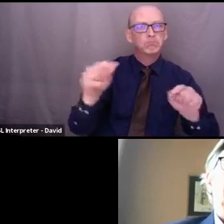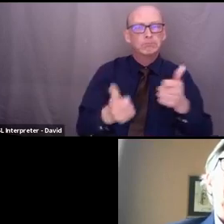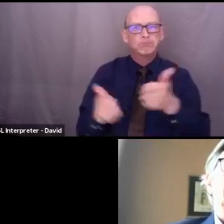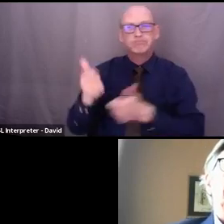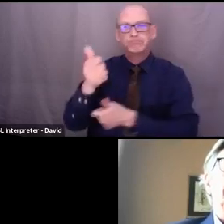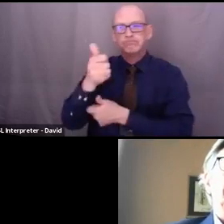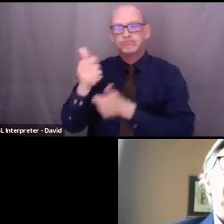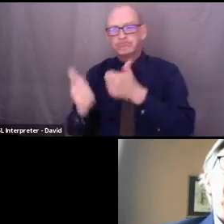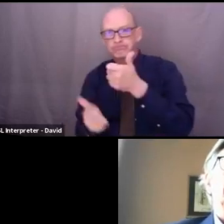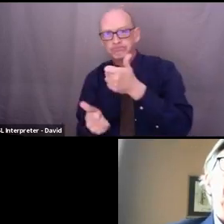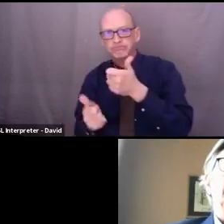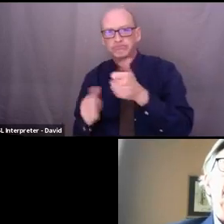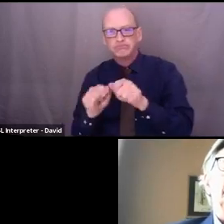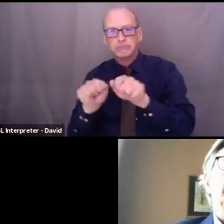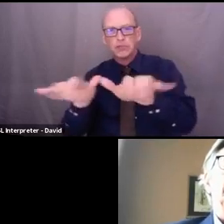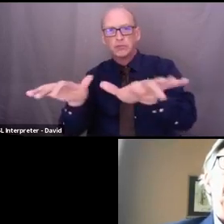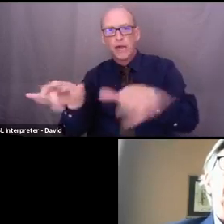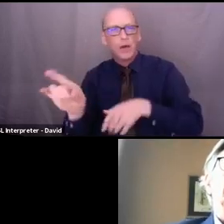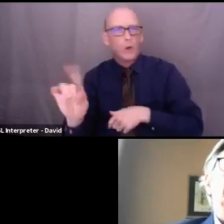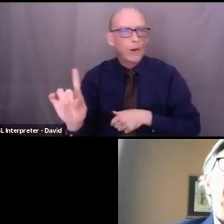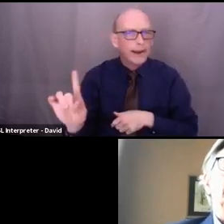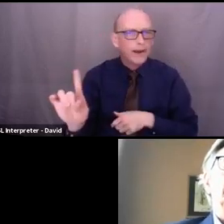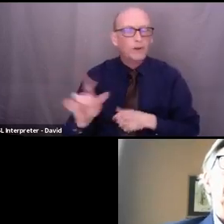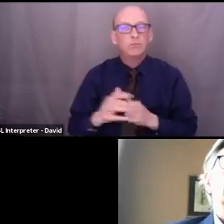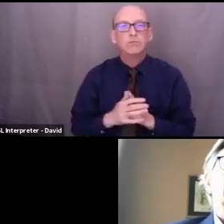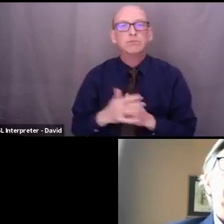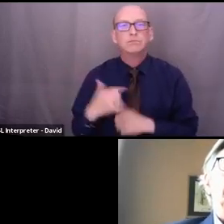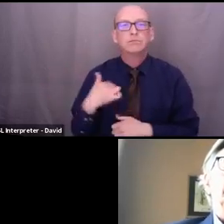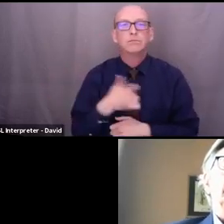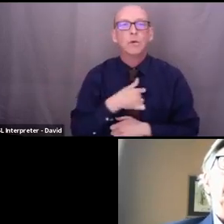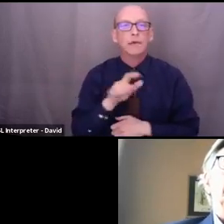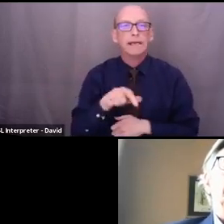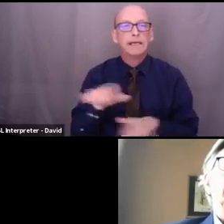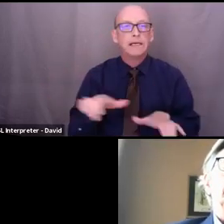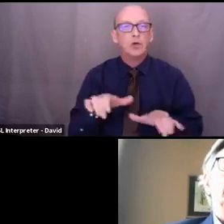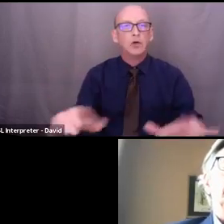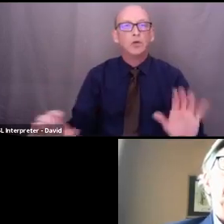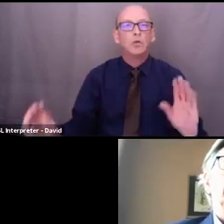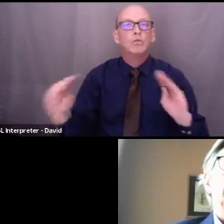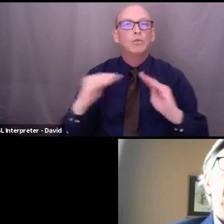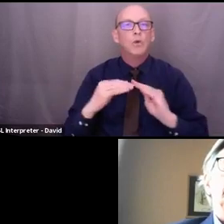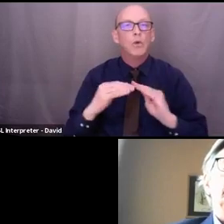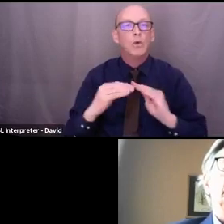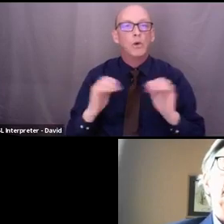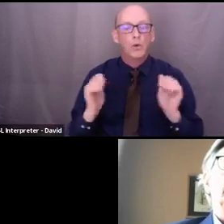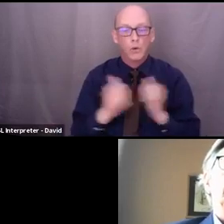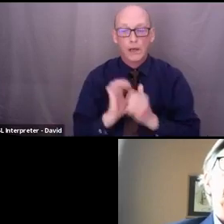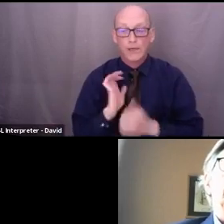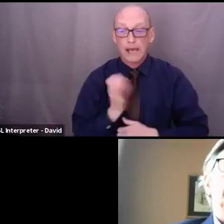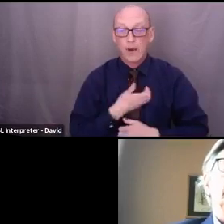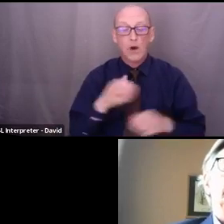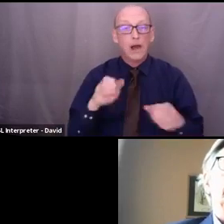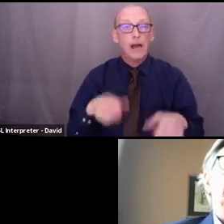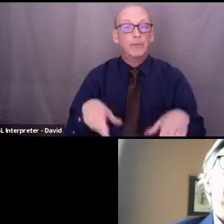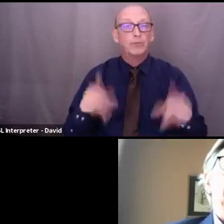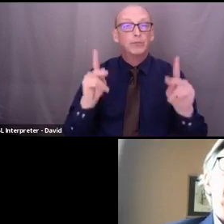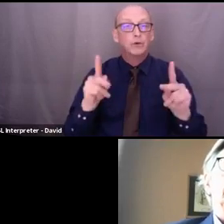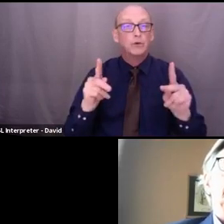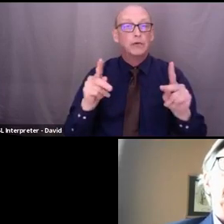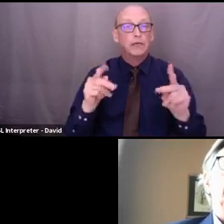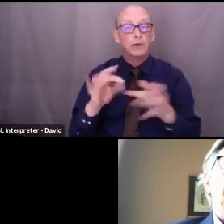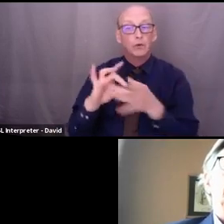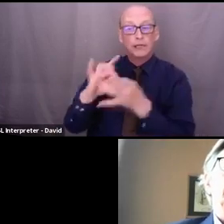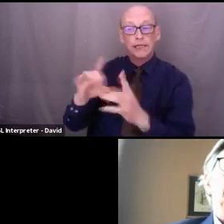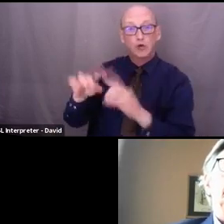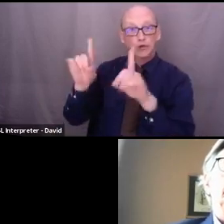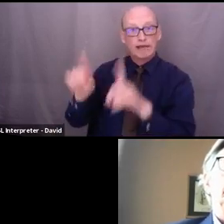where it might be spreading. So we need to do more with our opportunities in this area and